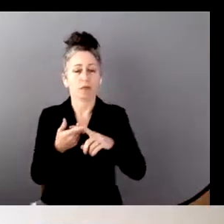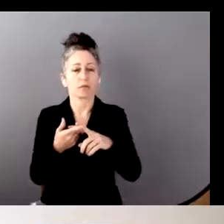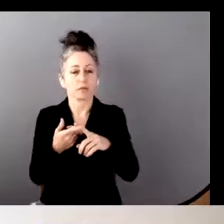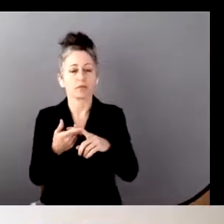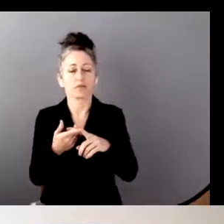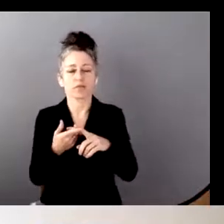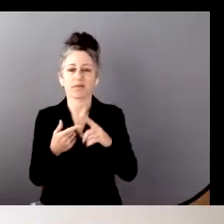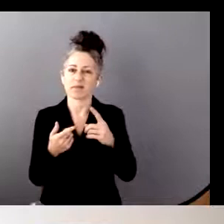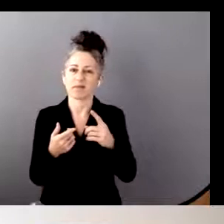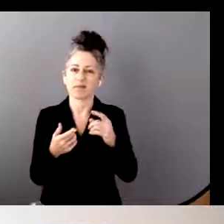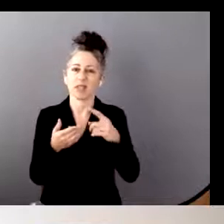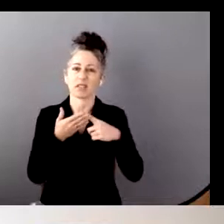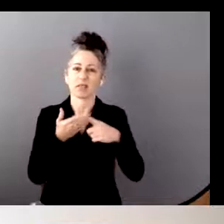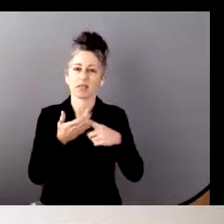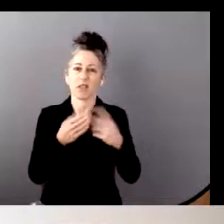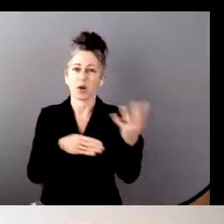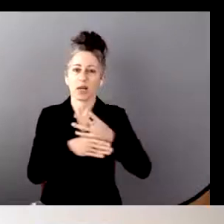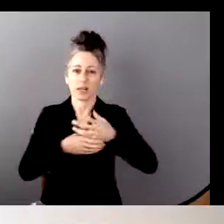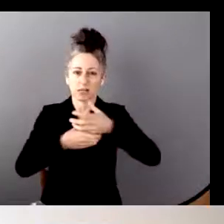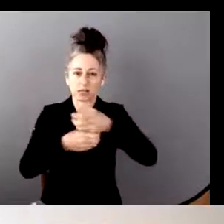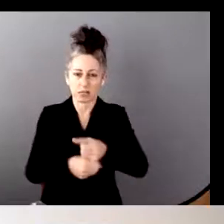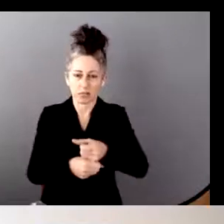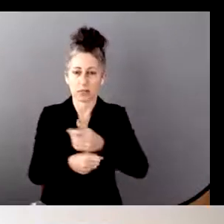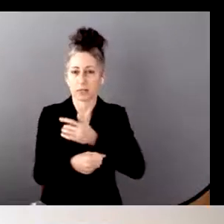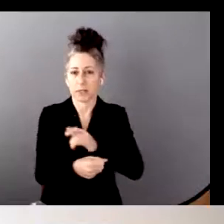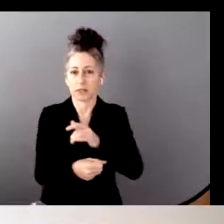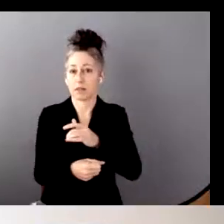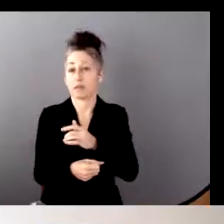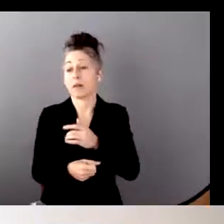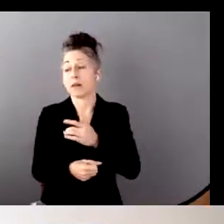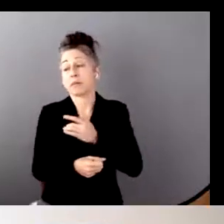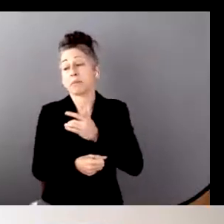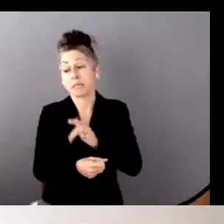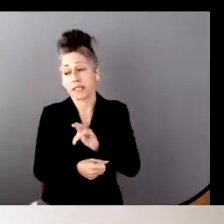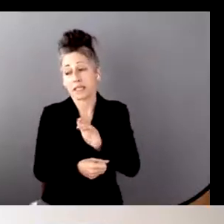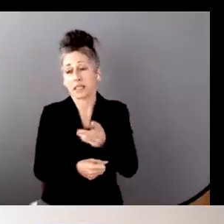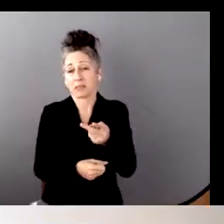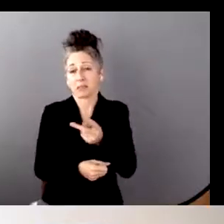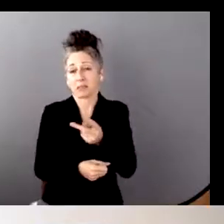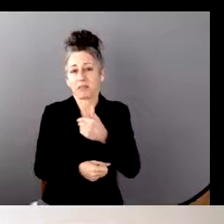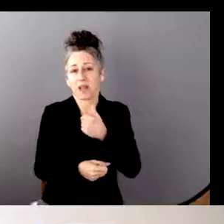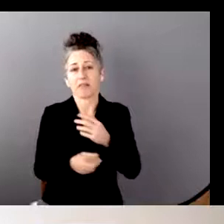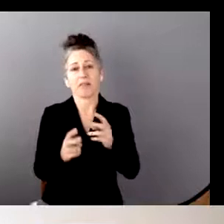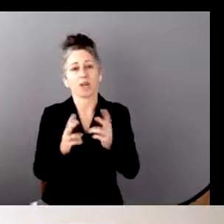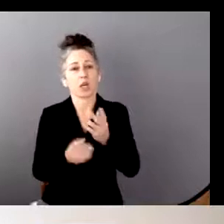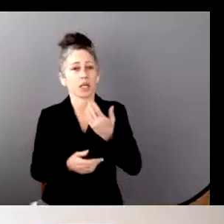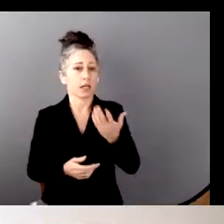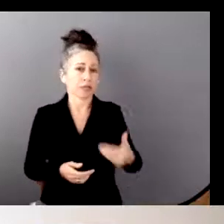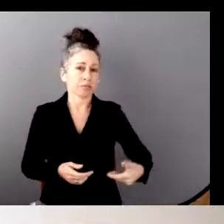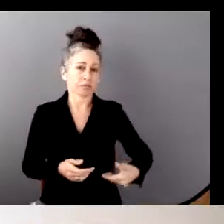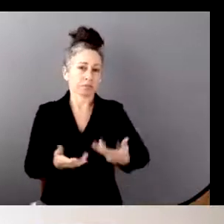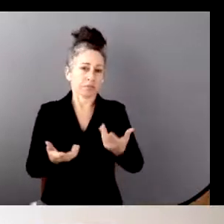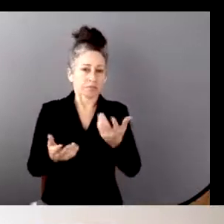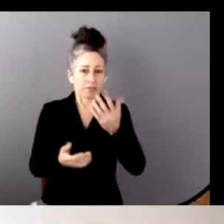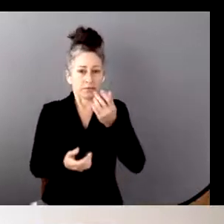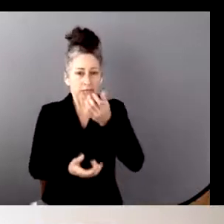everybody stick around for that, because they'll usually have some, usually they'll have some insightful comments to make. So, all right, take it